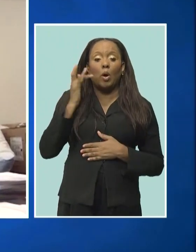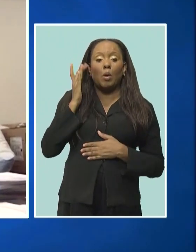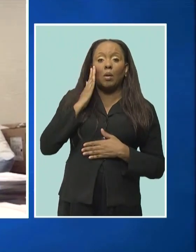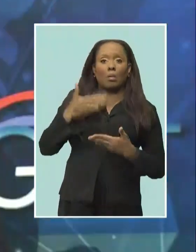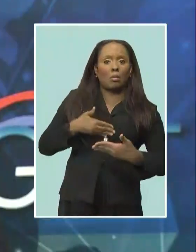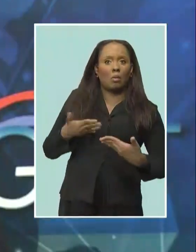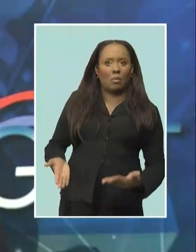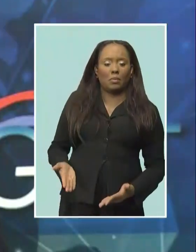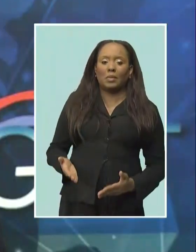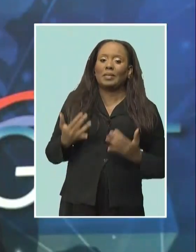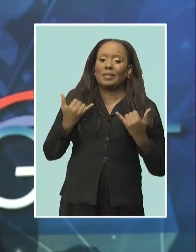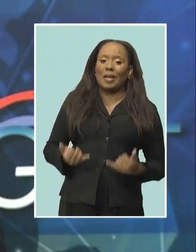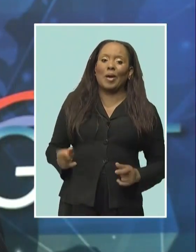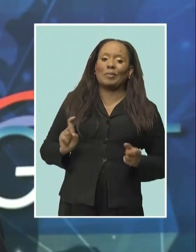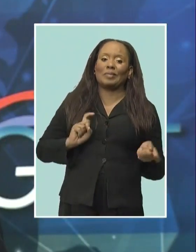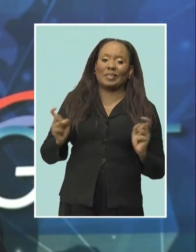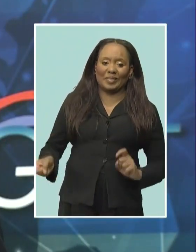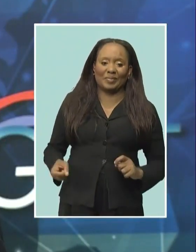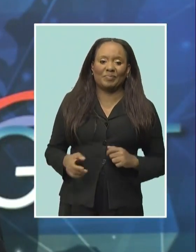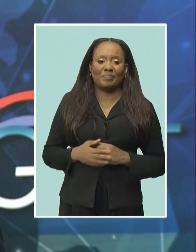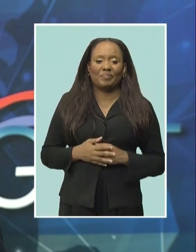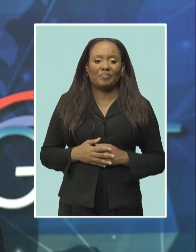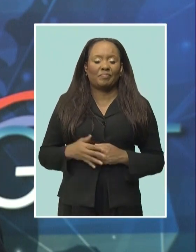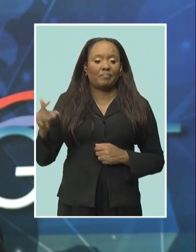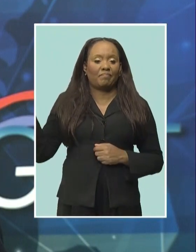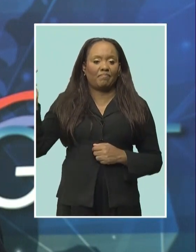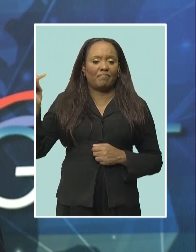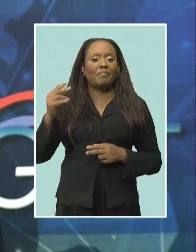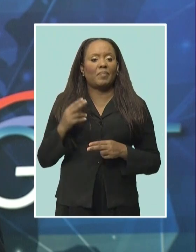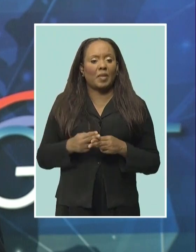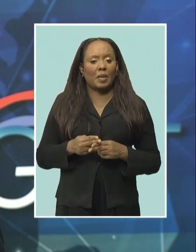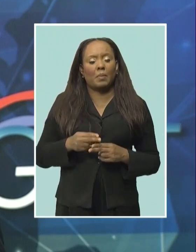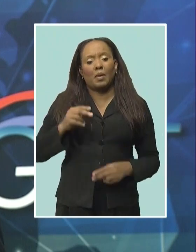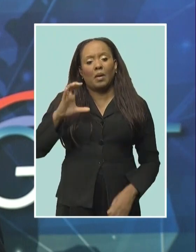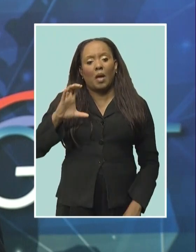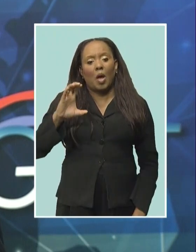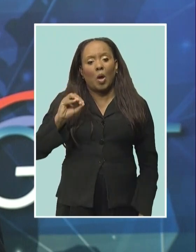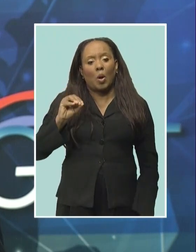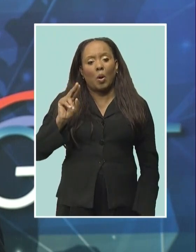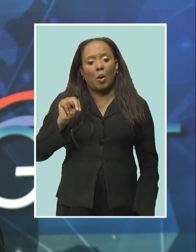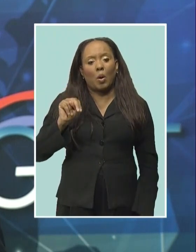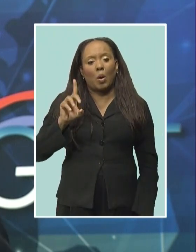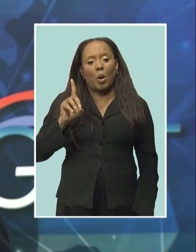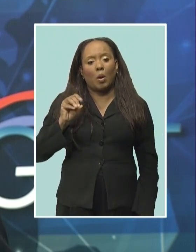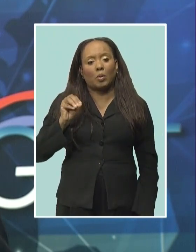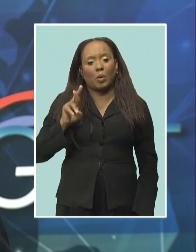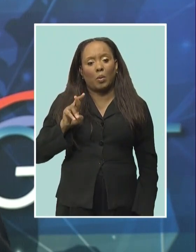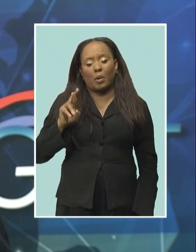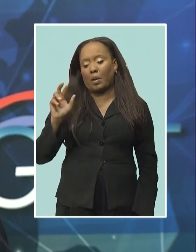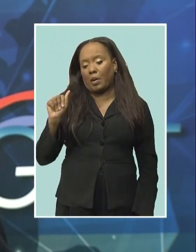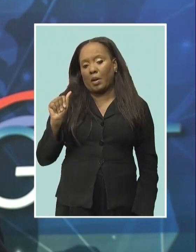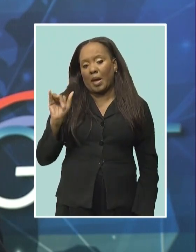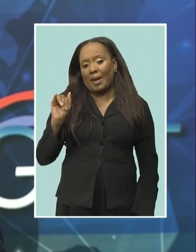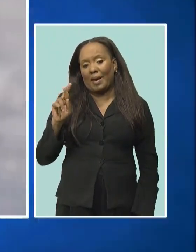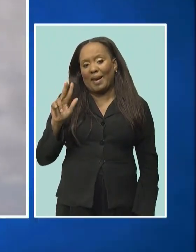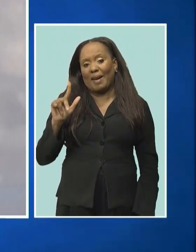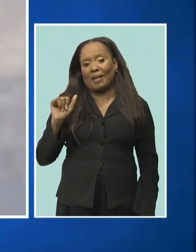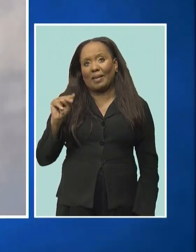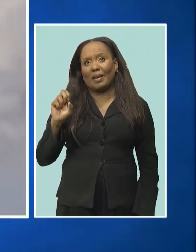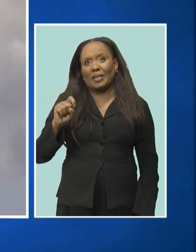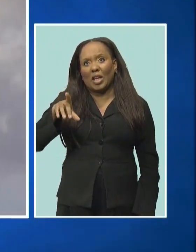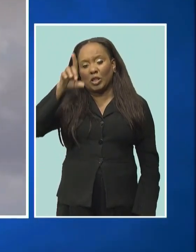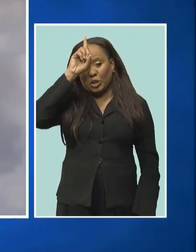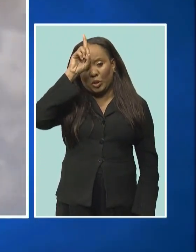difference. German carrier Condor Airlines is returning to Barbados. The airline and the Barbados Tourism